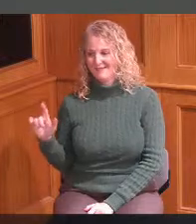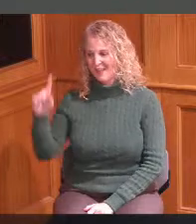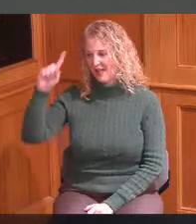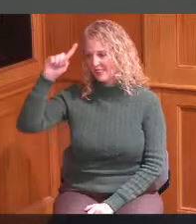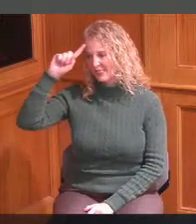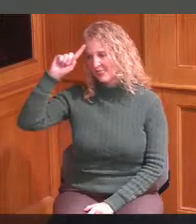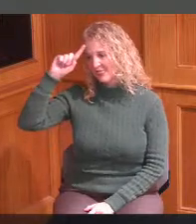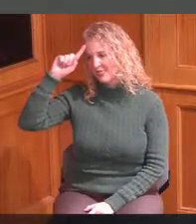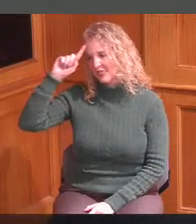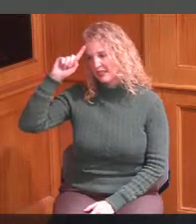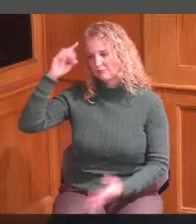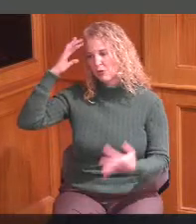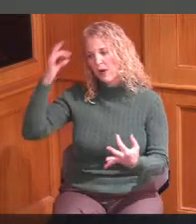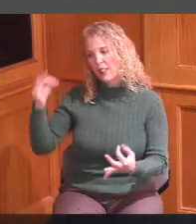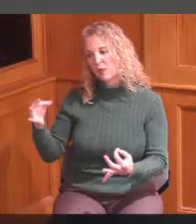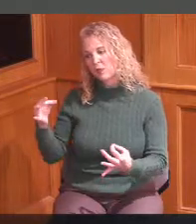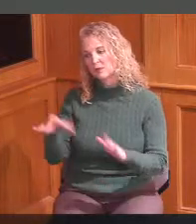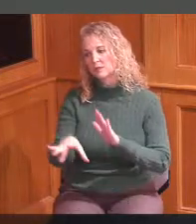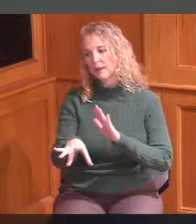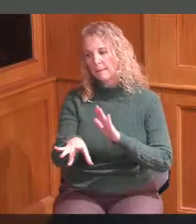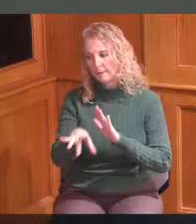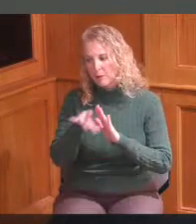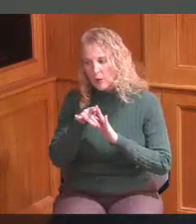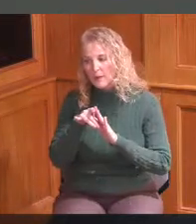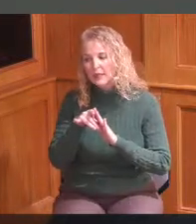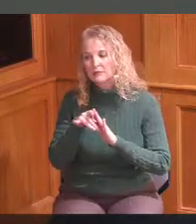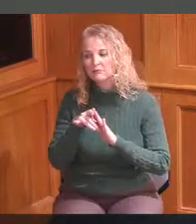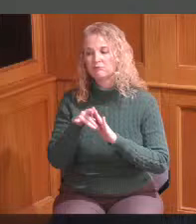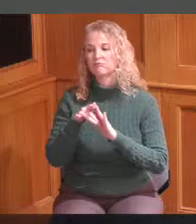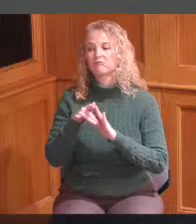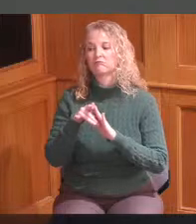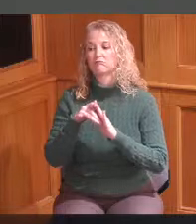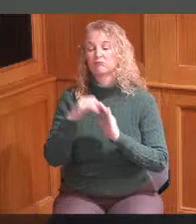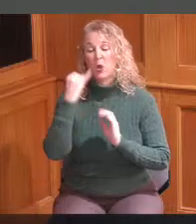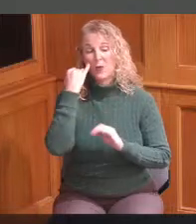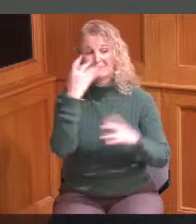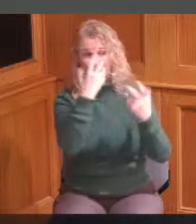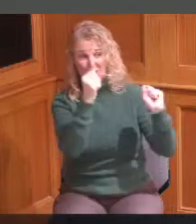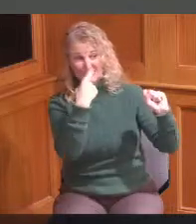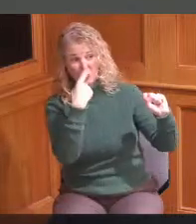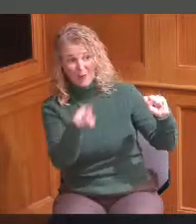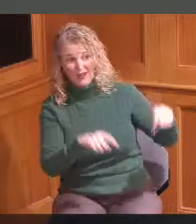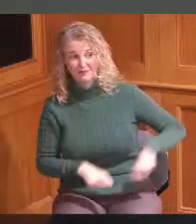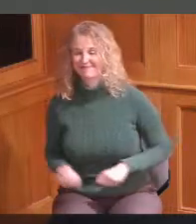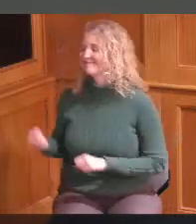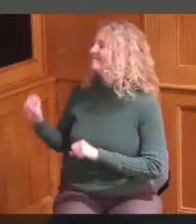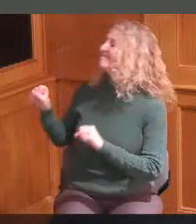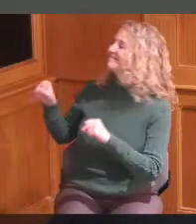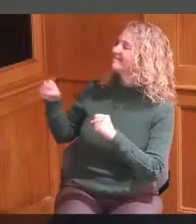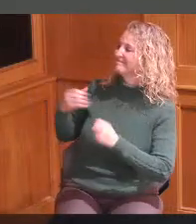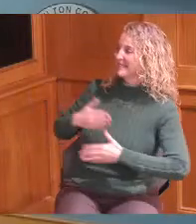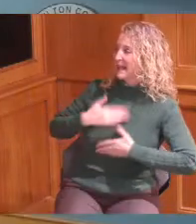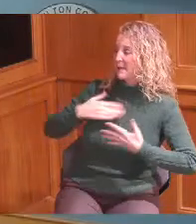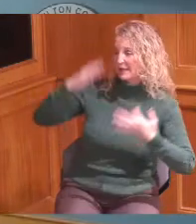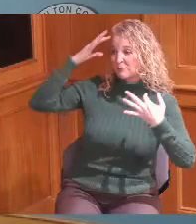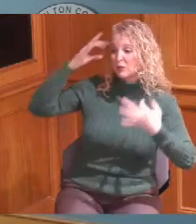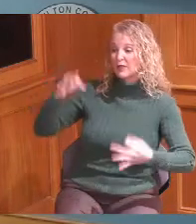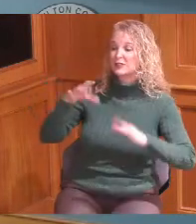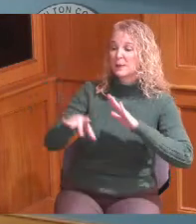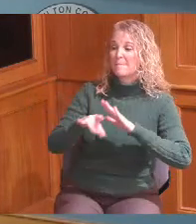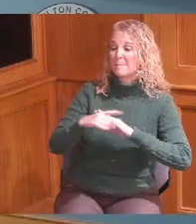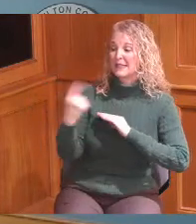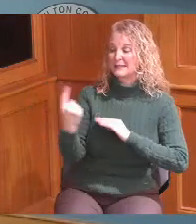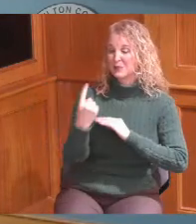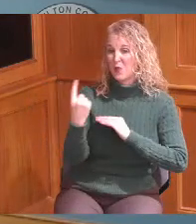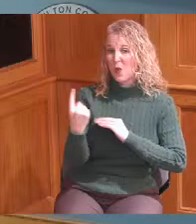a resolution appointment. So, Commissioner. Yeah, I'll do it. Yeah, great. So this is a resolution appointing a member to the